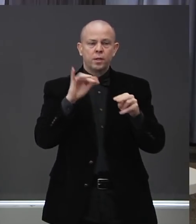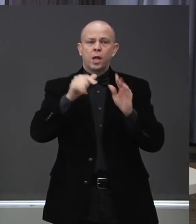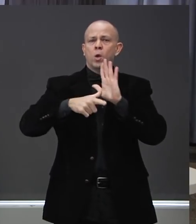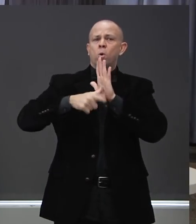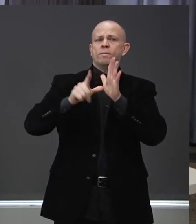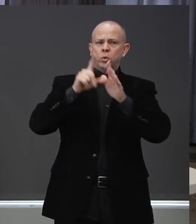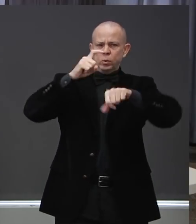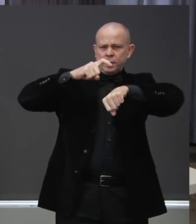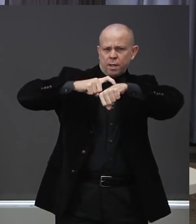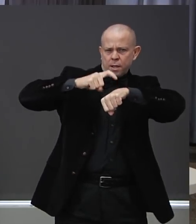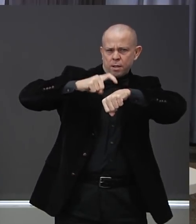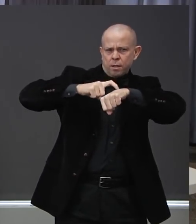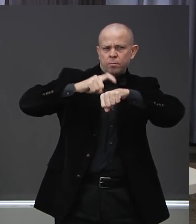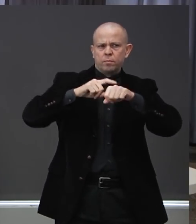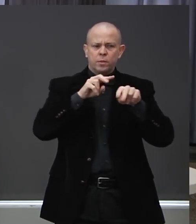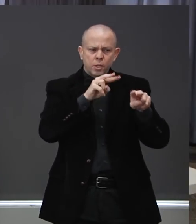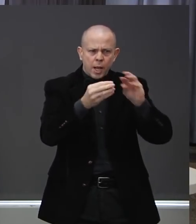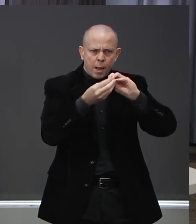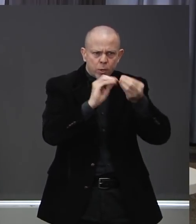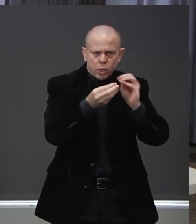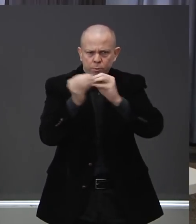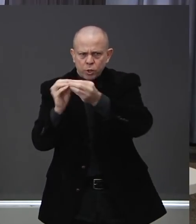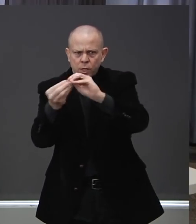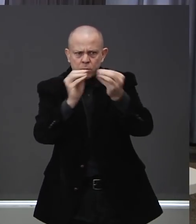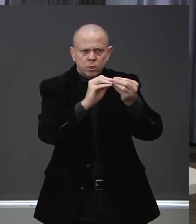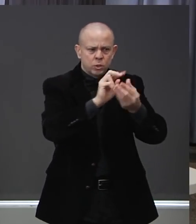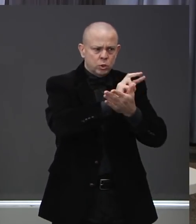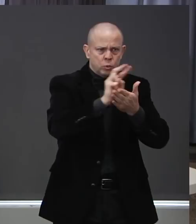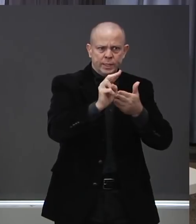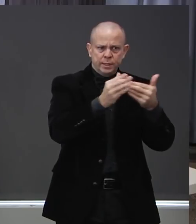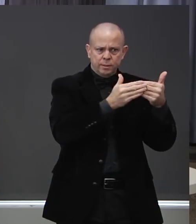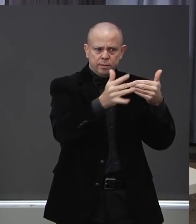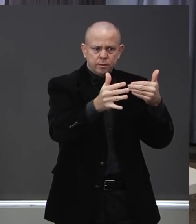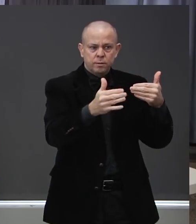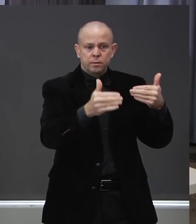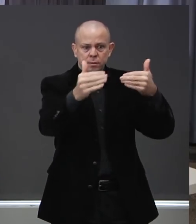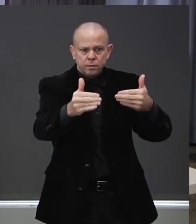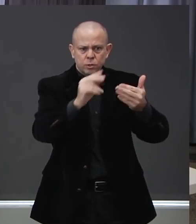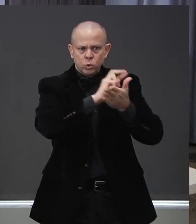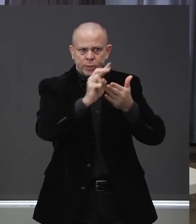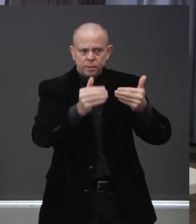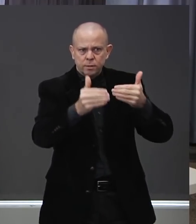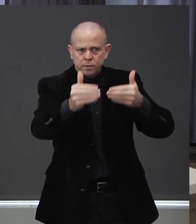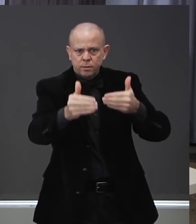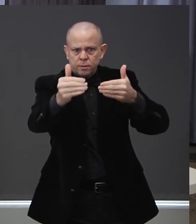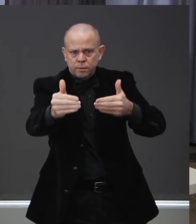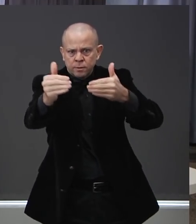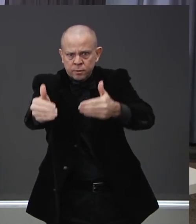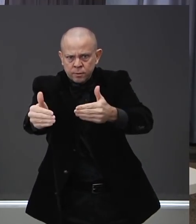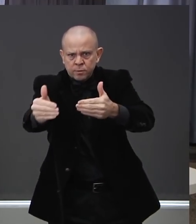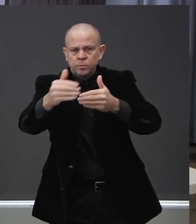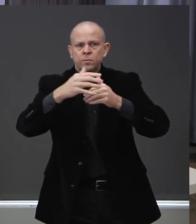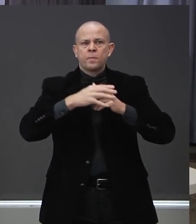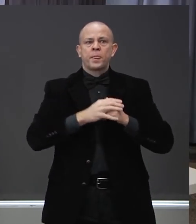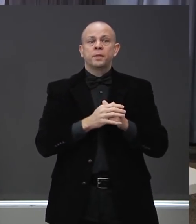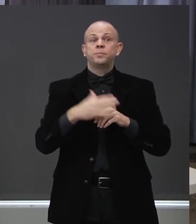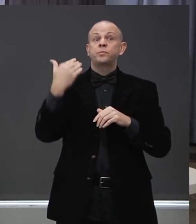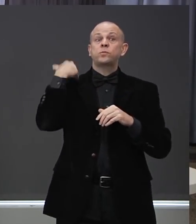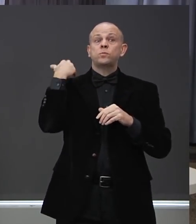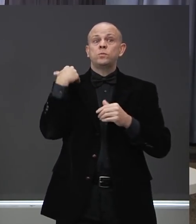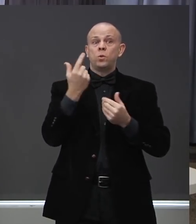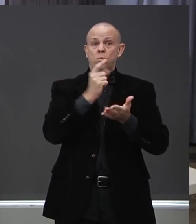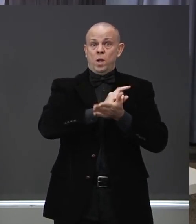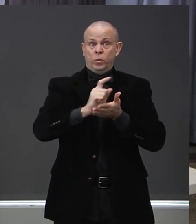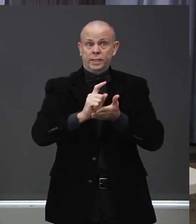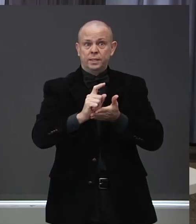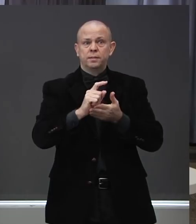data to a 2-week period rather than 3 consecutive 1-week periods. This will avoid the situations we've seen where a one-time